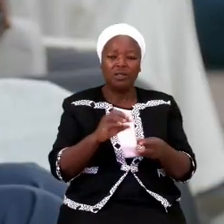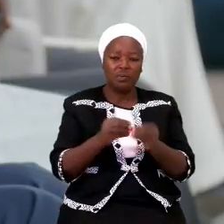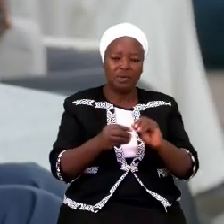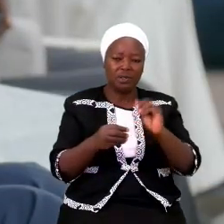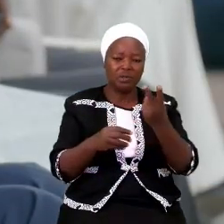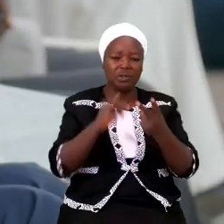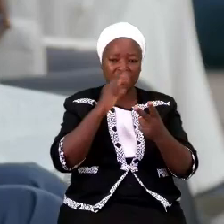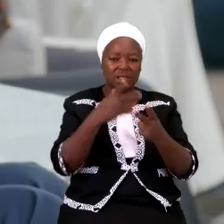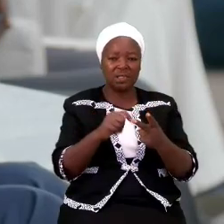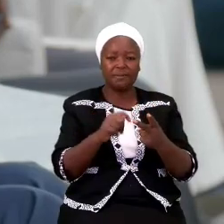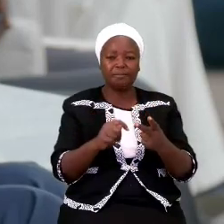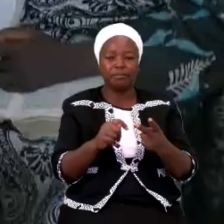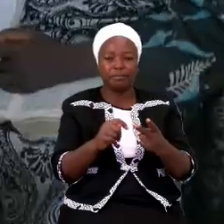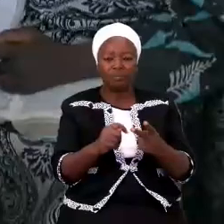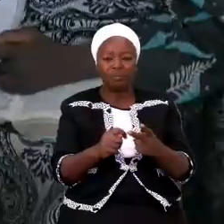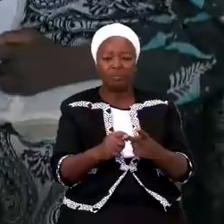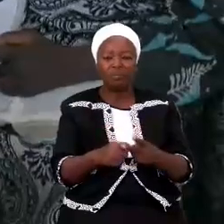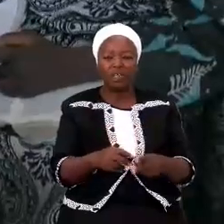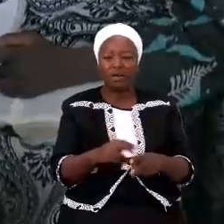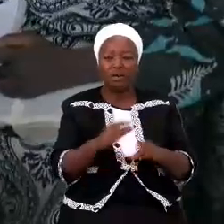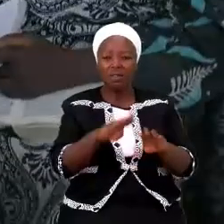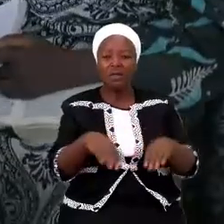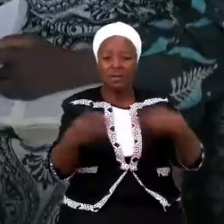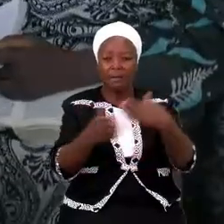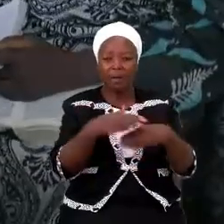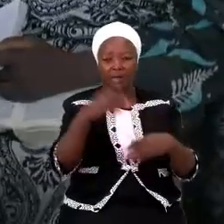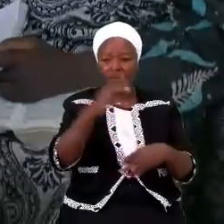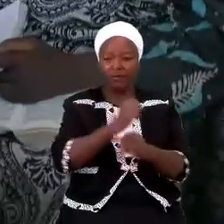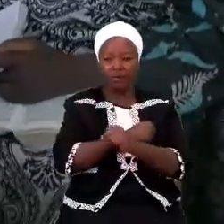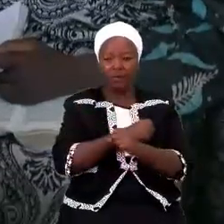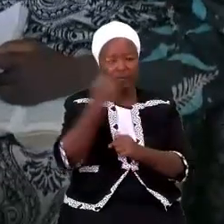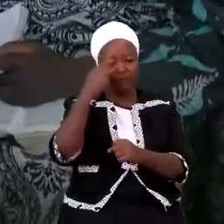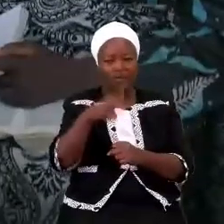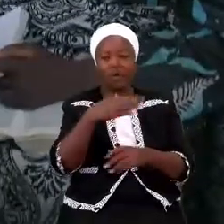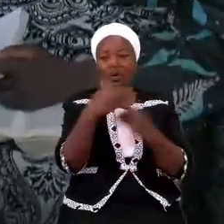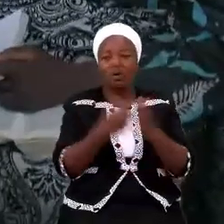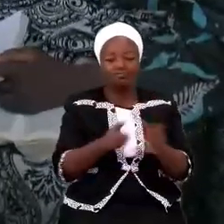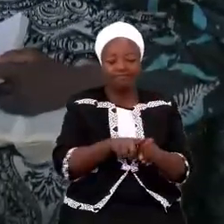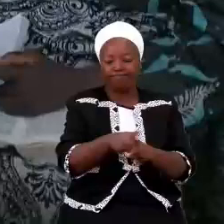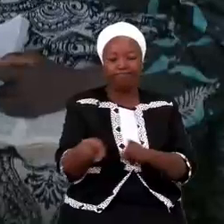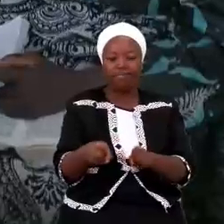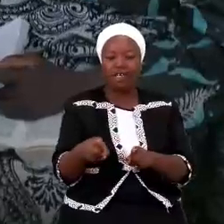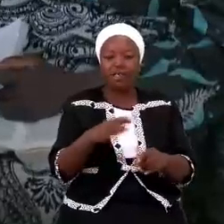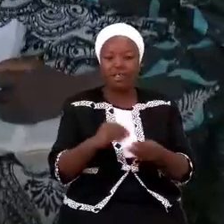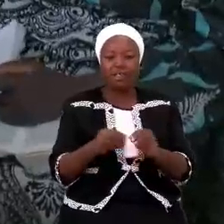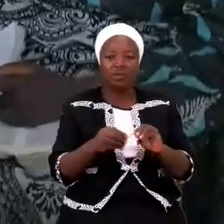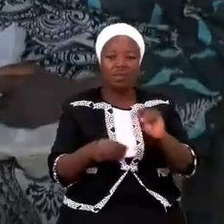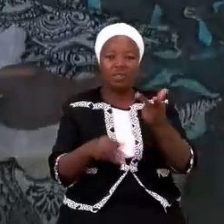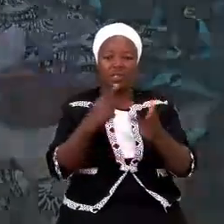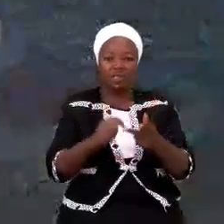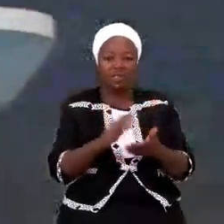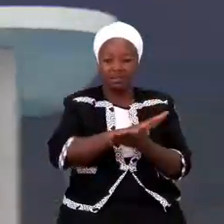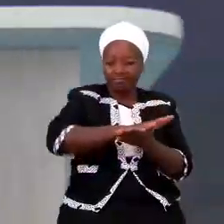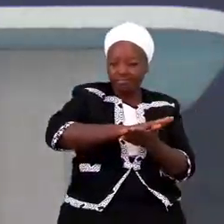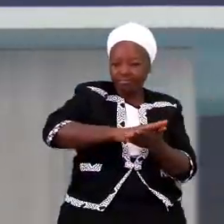refining love of God for his peculiar people, his pardoned people, his